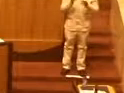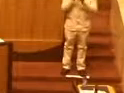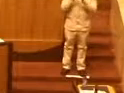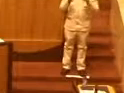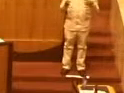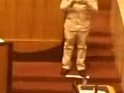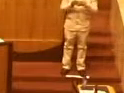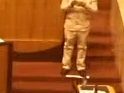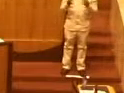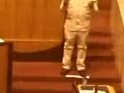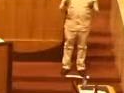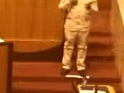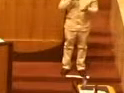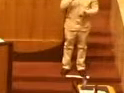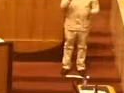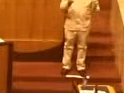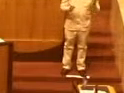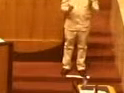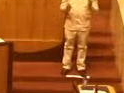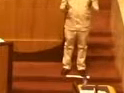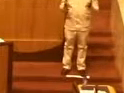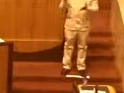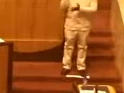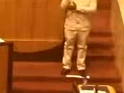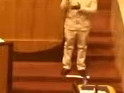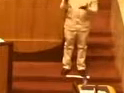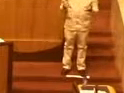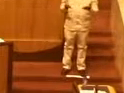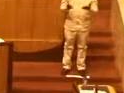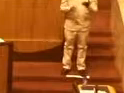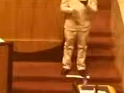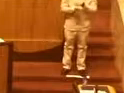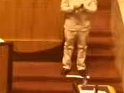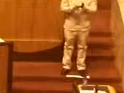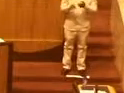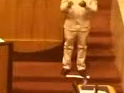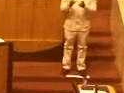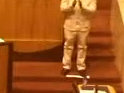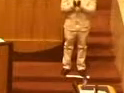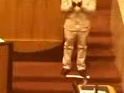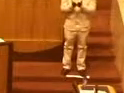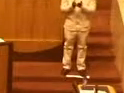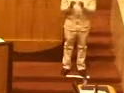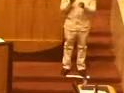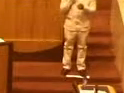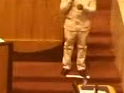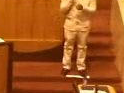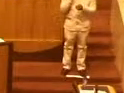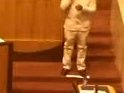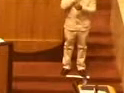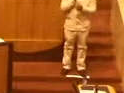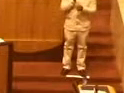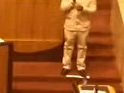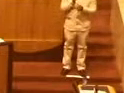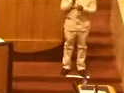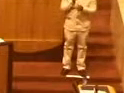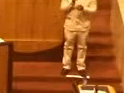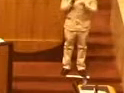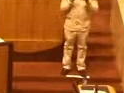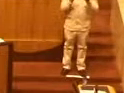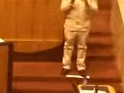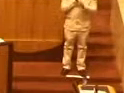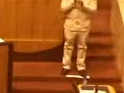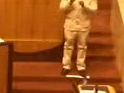conclude this address in his seminal book titled The Beautiful Ones Are Not Yet Born